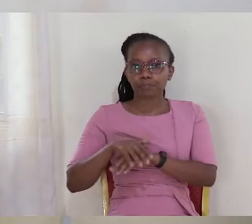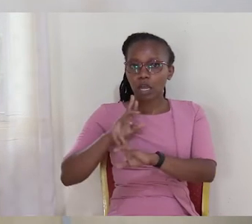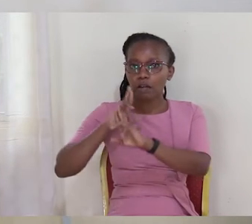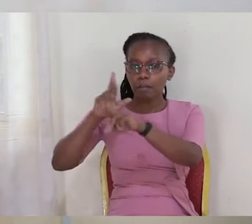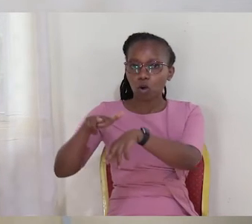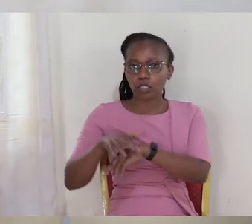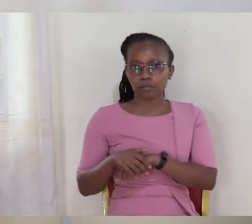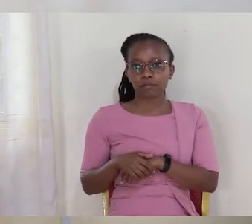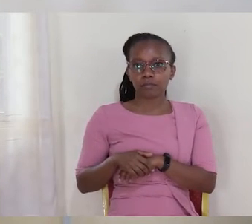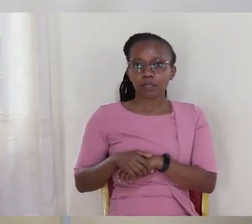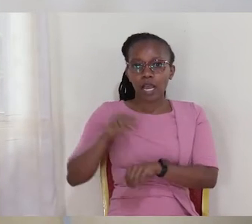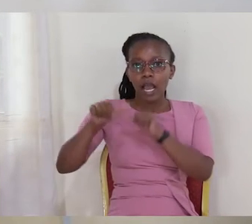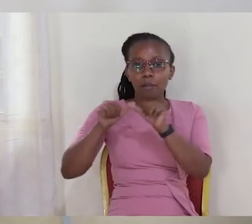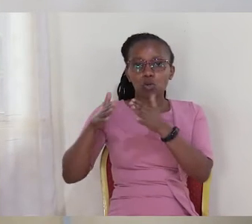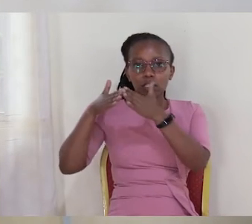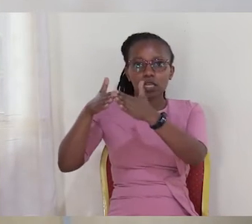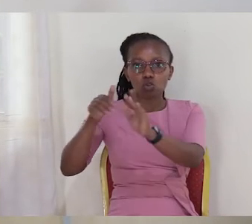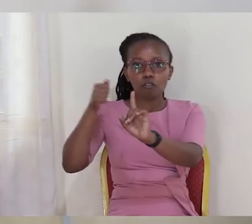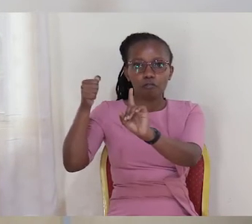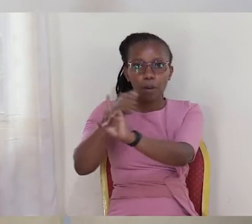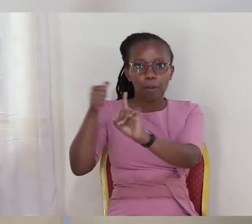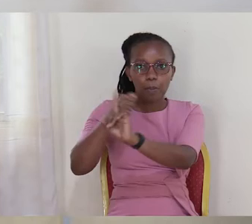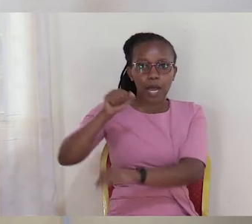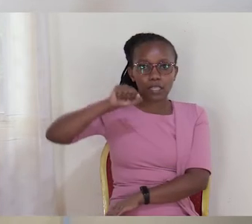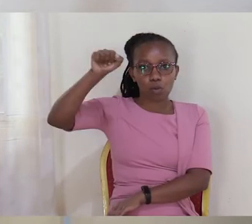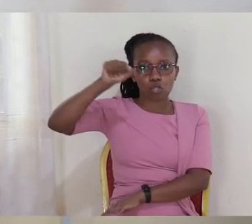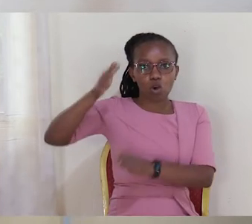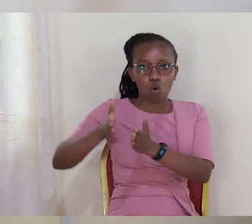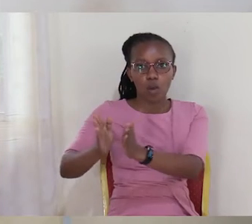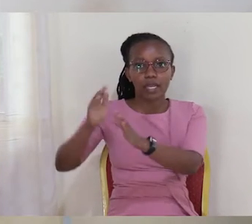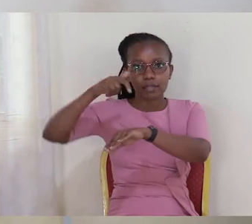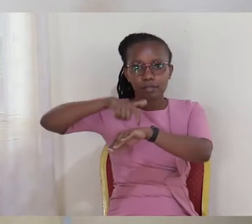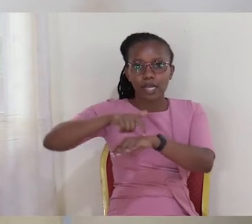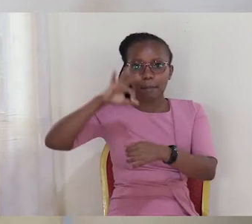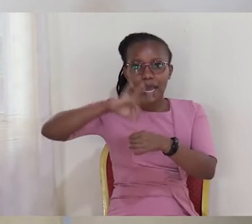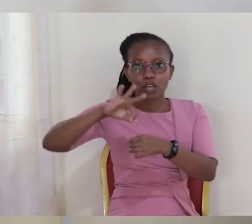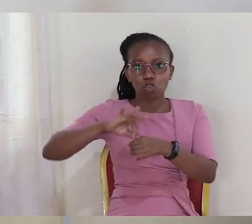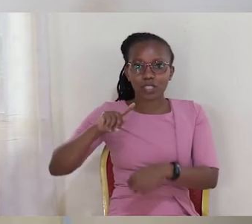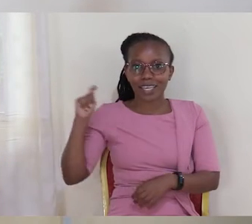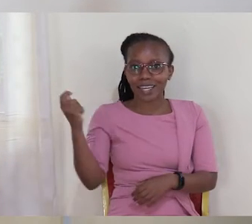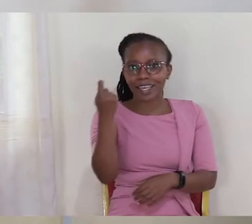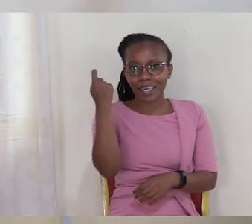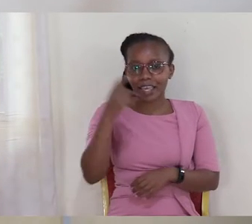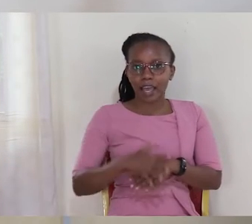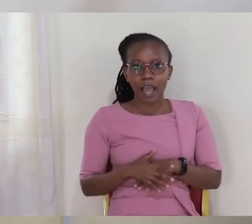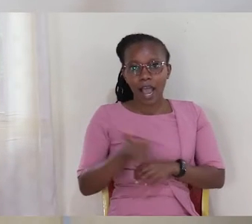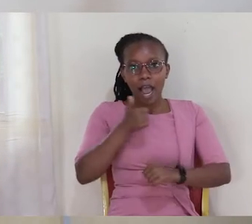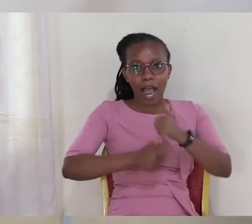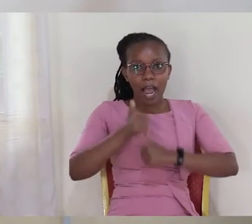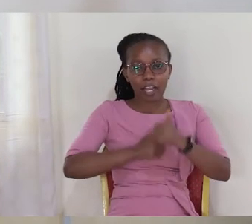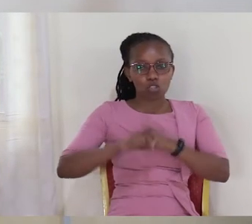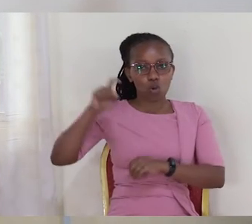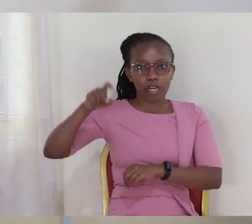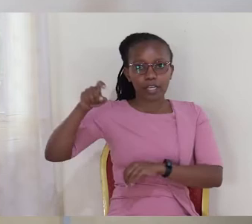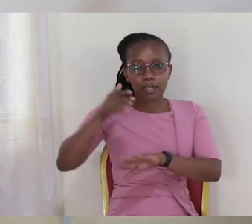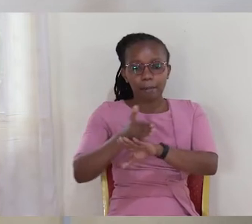report on sexual violence as a political tool during elections in Kenya, state actions needed